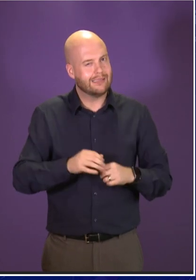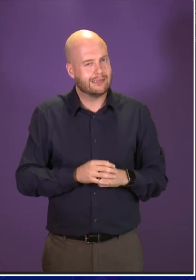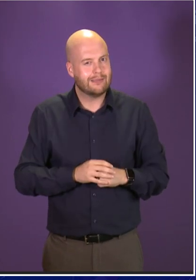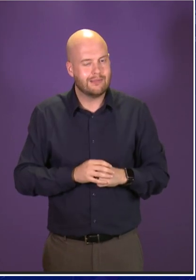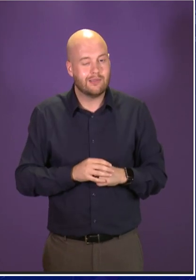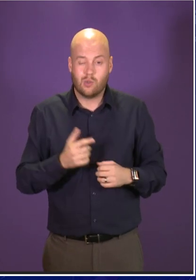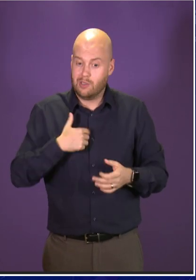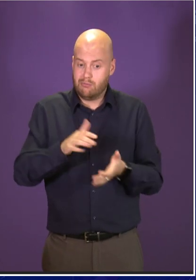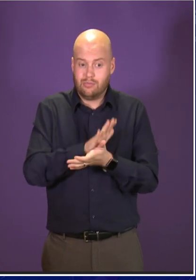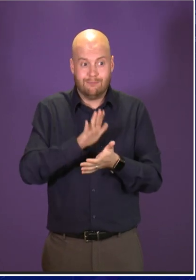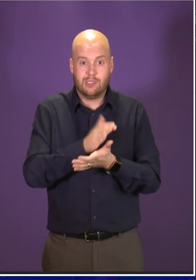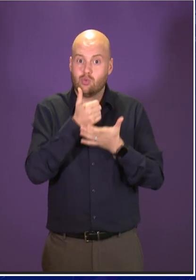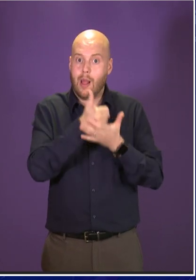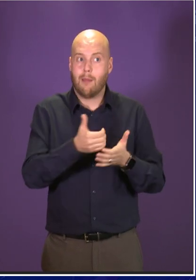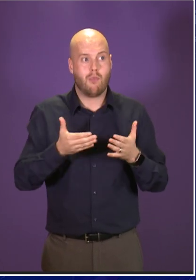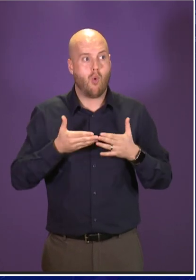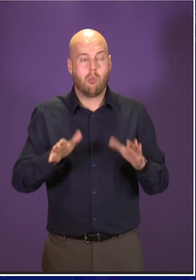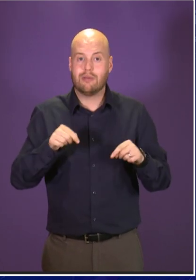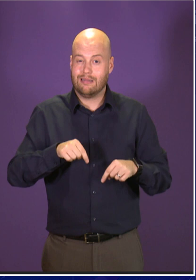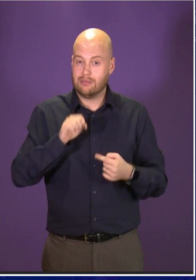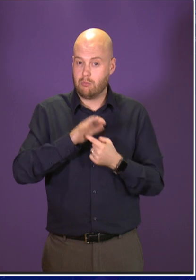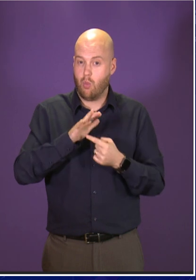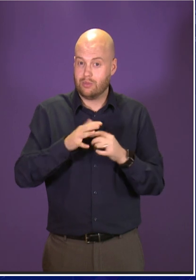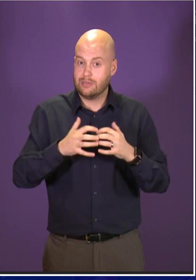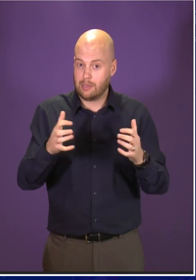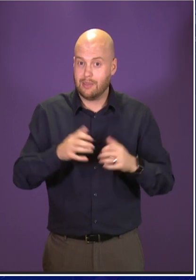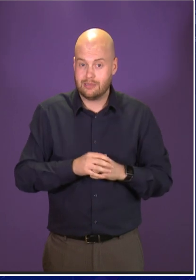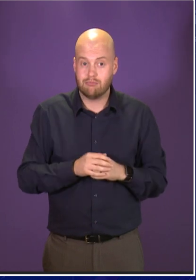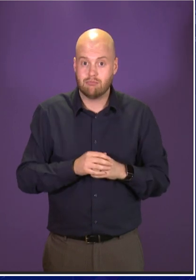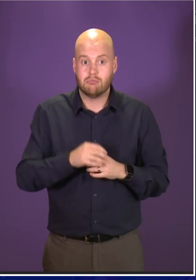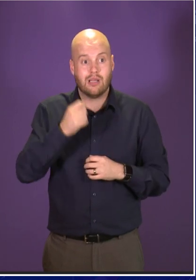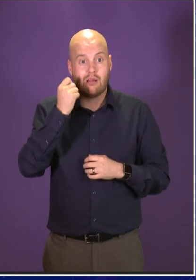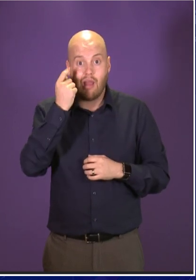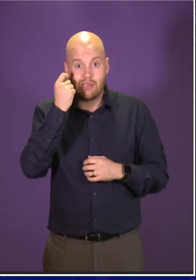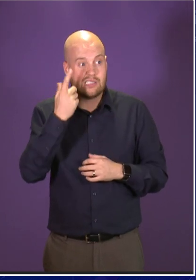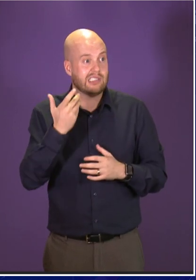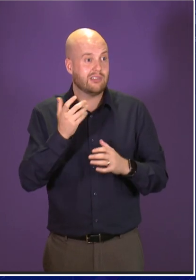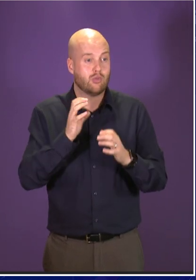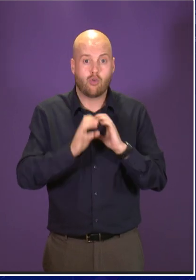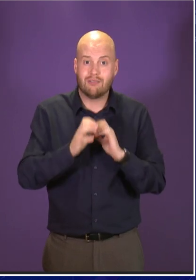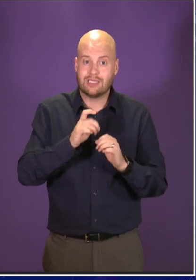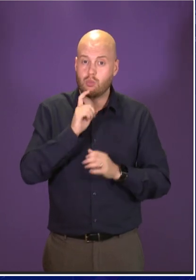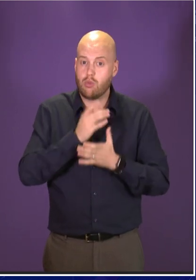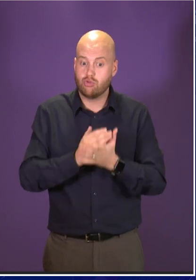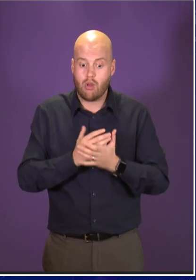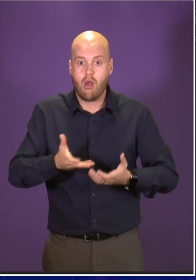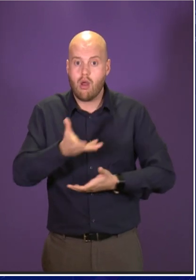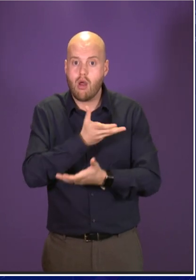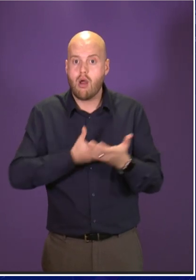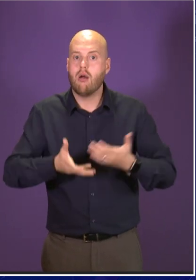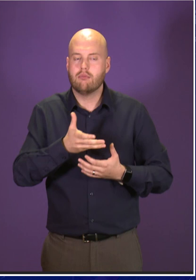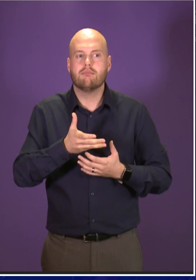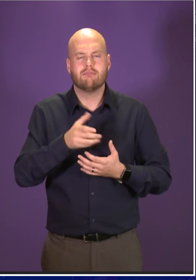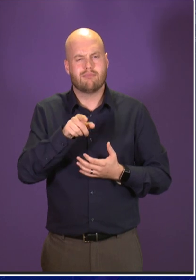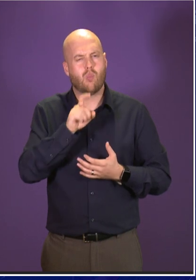open this important summit, the ideas and conversations that we will share over the coming days will show